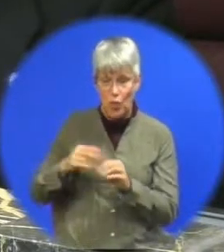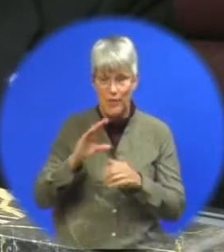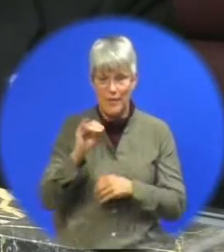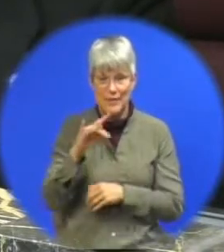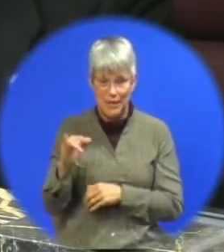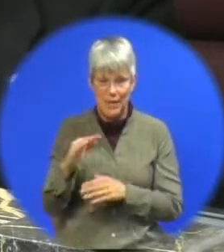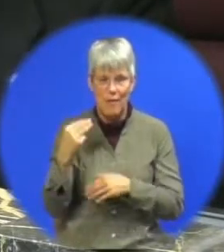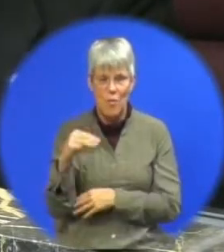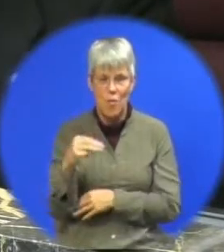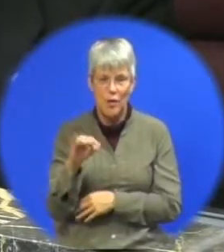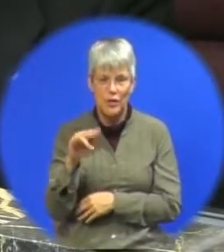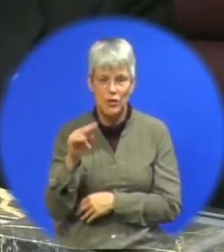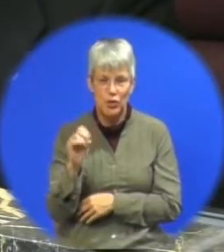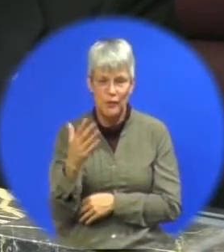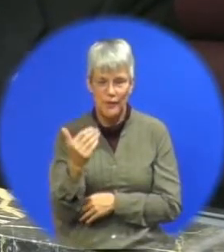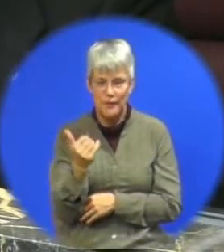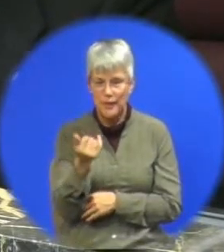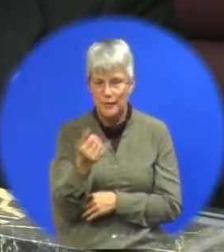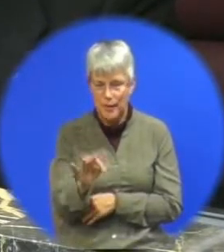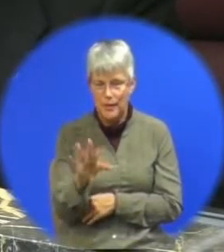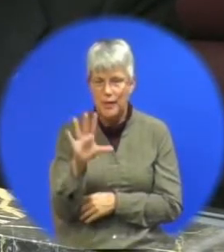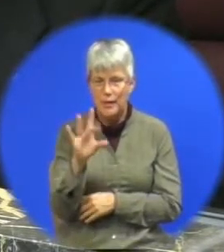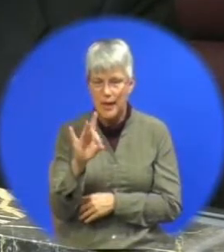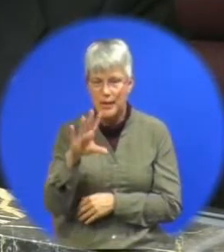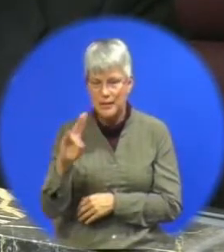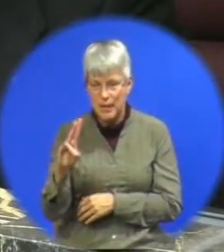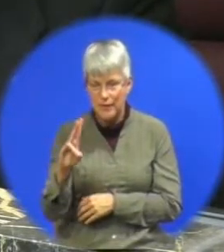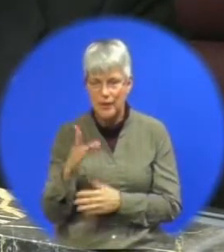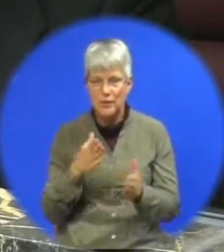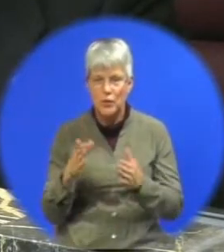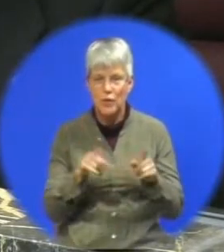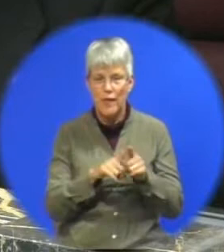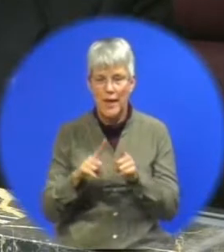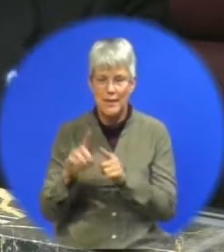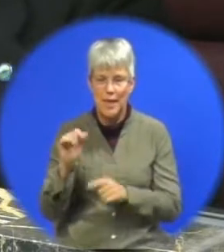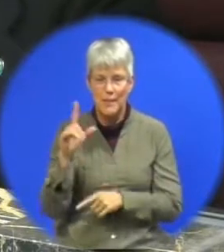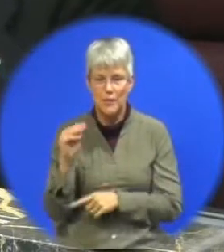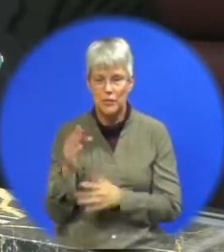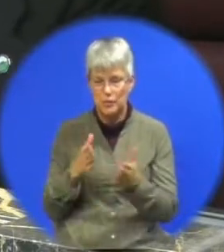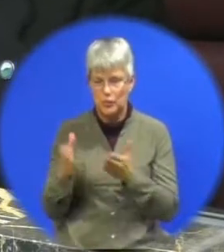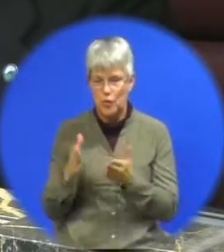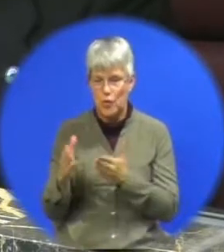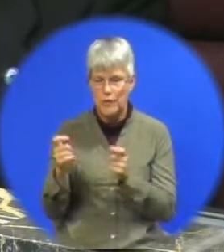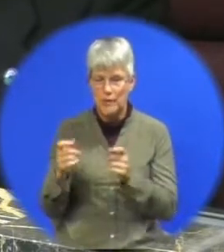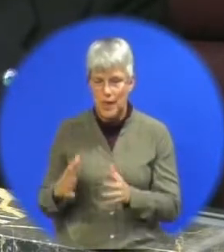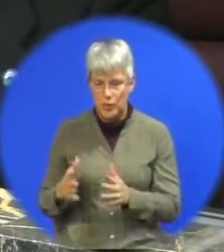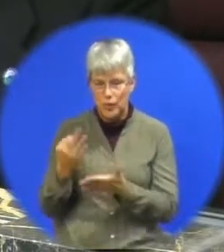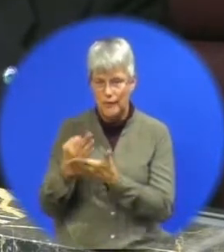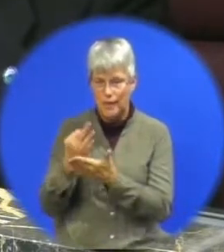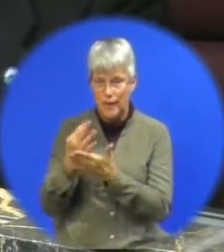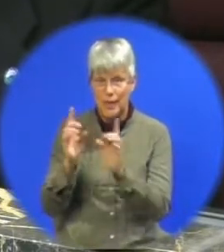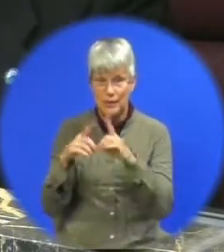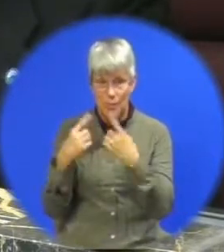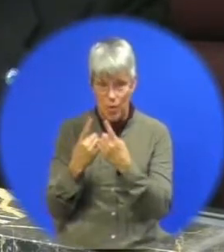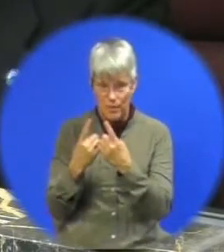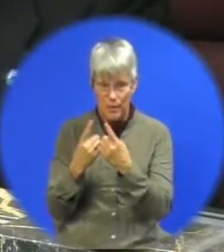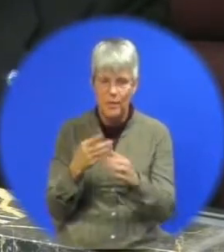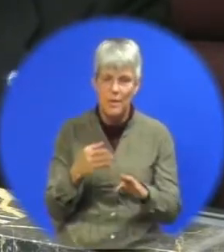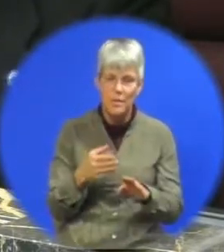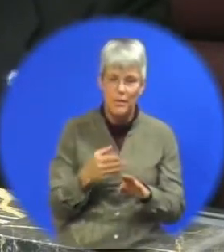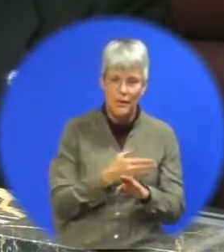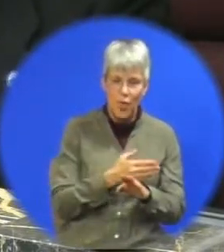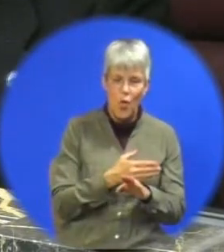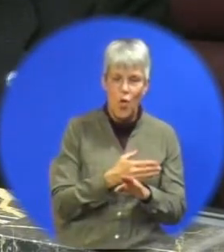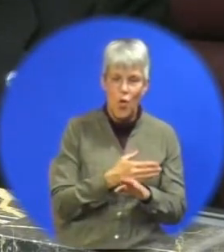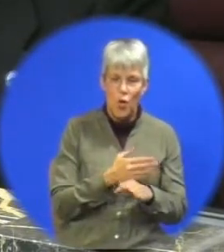June 15, 1987, serving as Administrative Services Manager in the Finance Department before sharing his